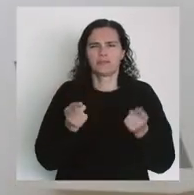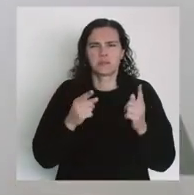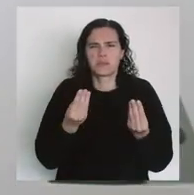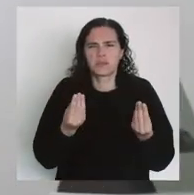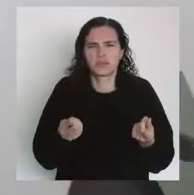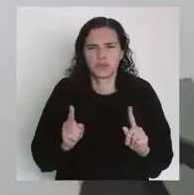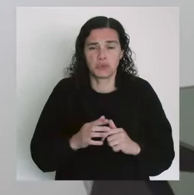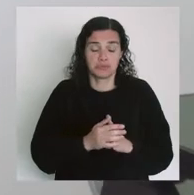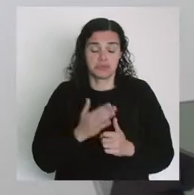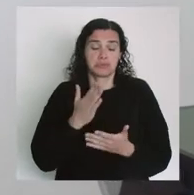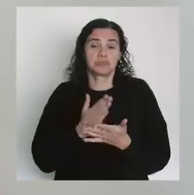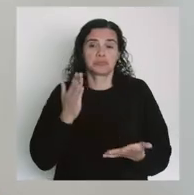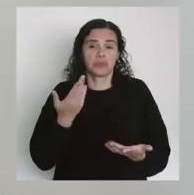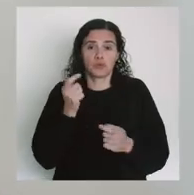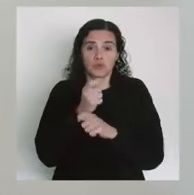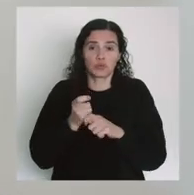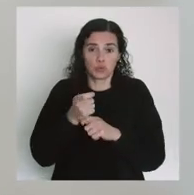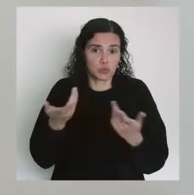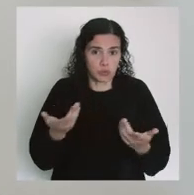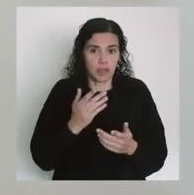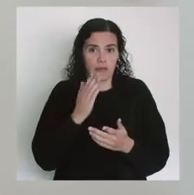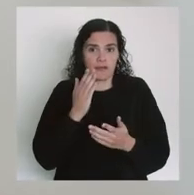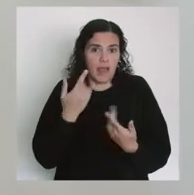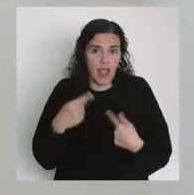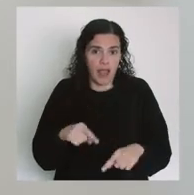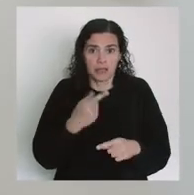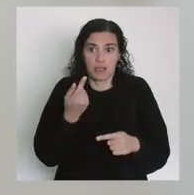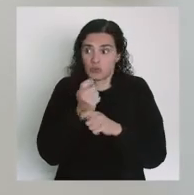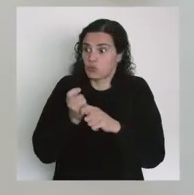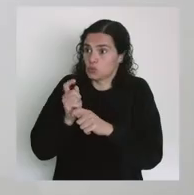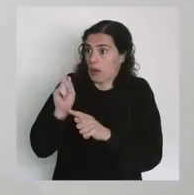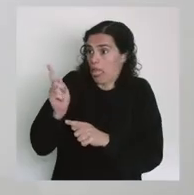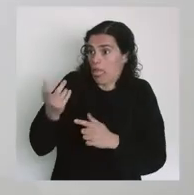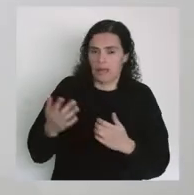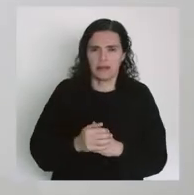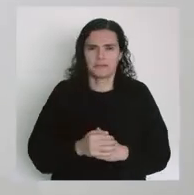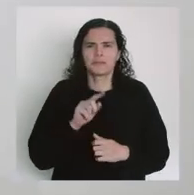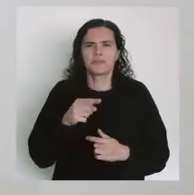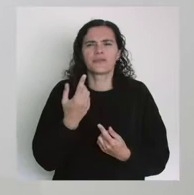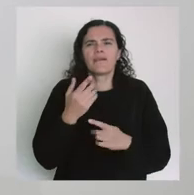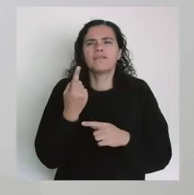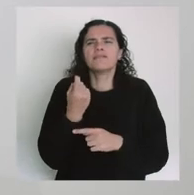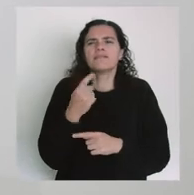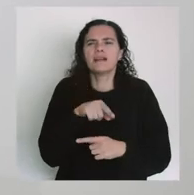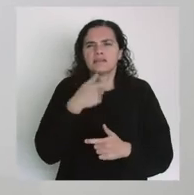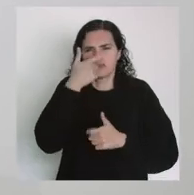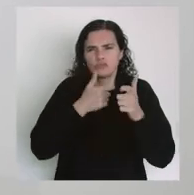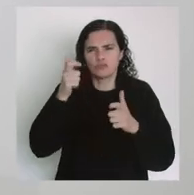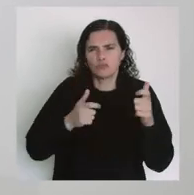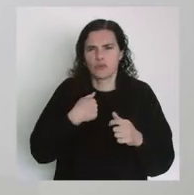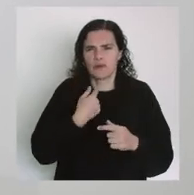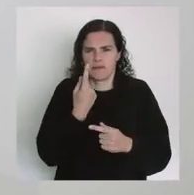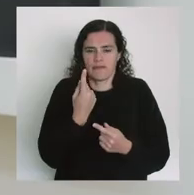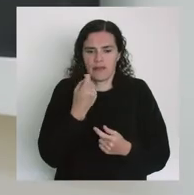much beside sculpture, beside being a sculpture. It's missing the character, it's missing